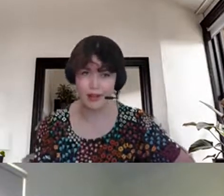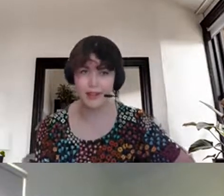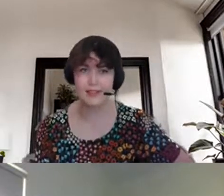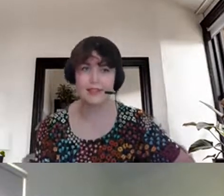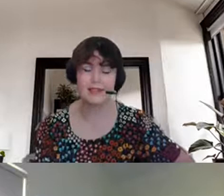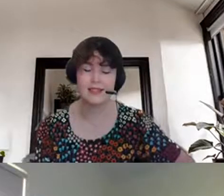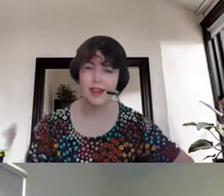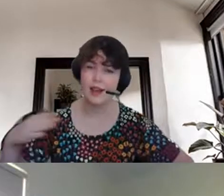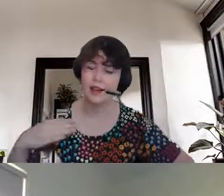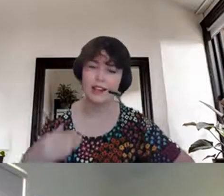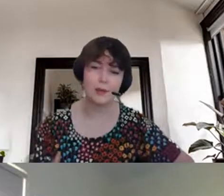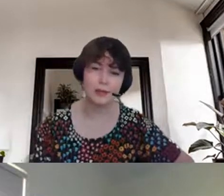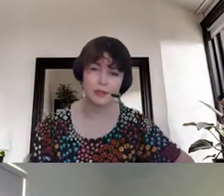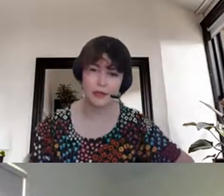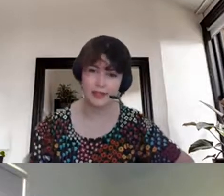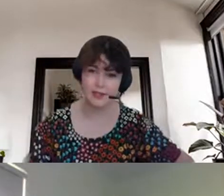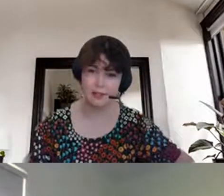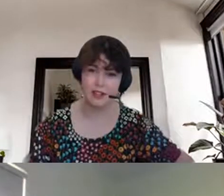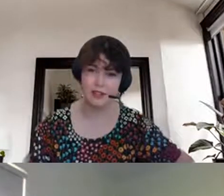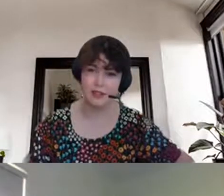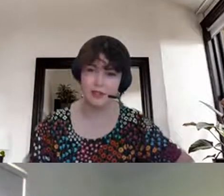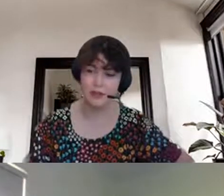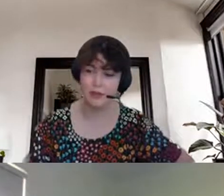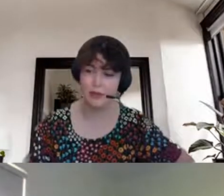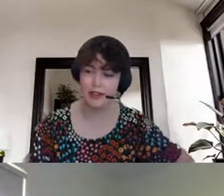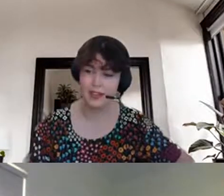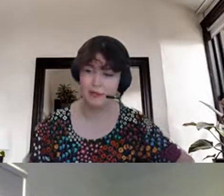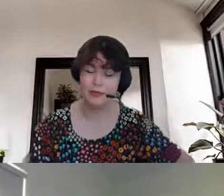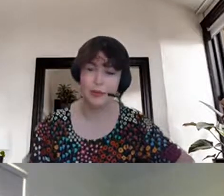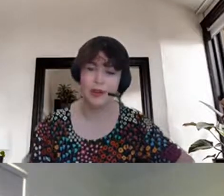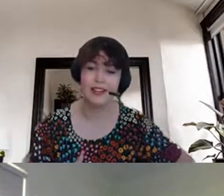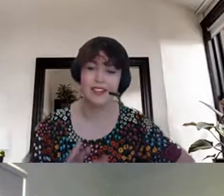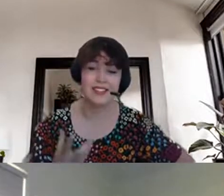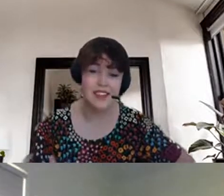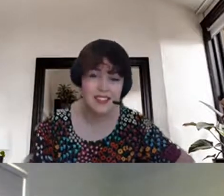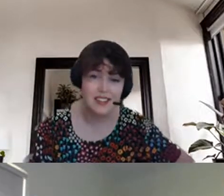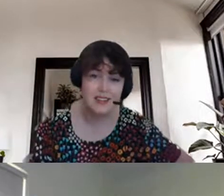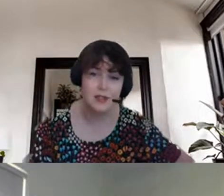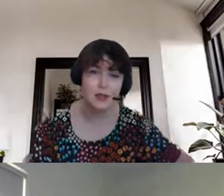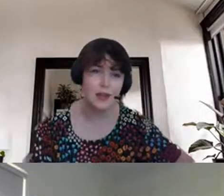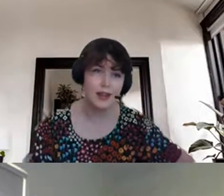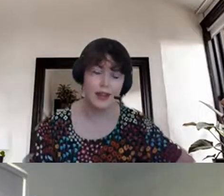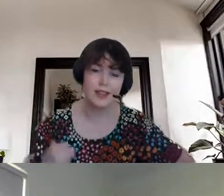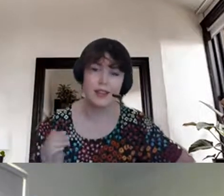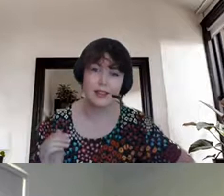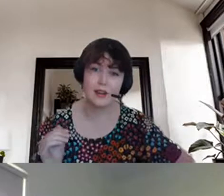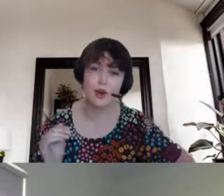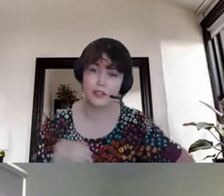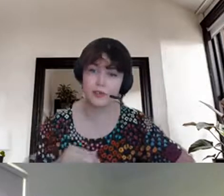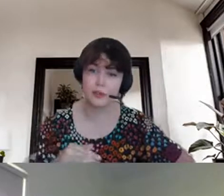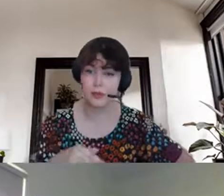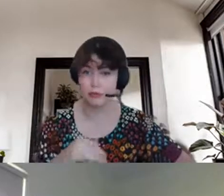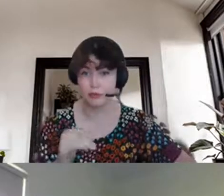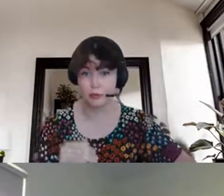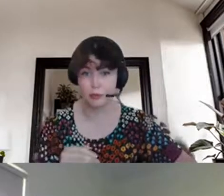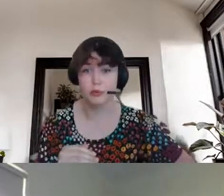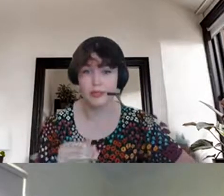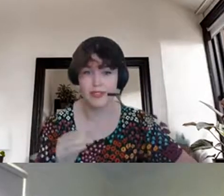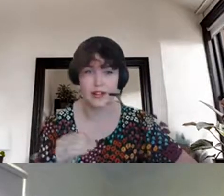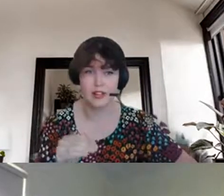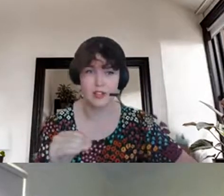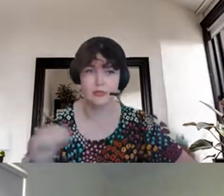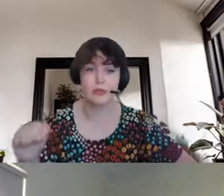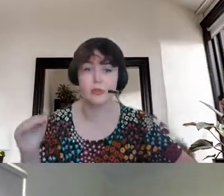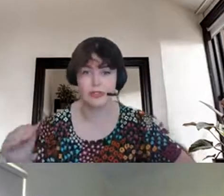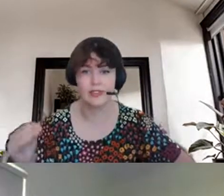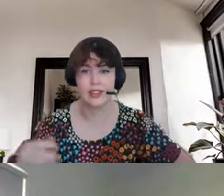whenever it passes, there's a couple of weeks of administrative stuff before it gets assented to, and then the corresponding